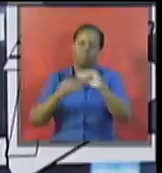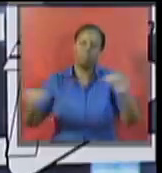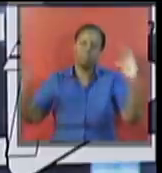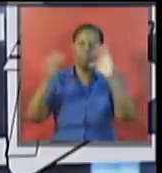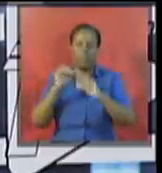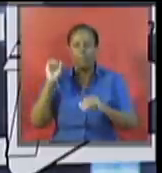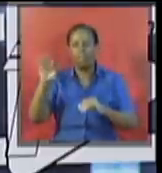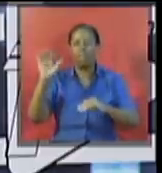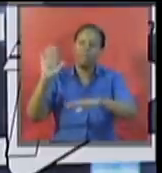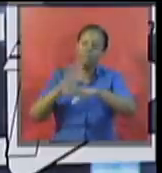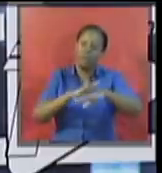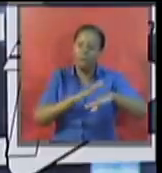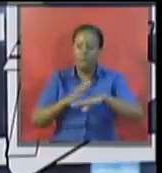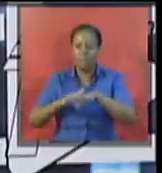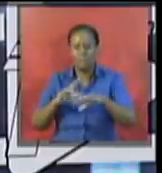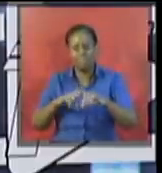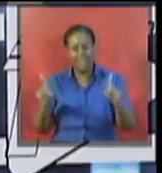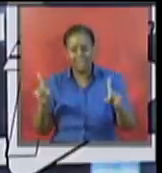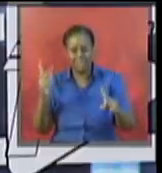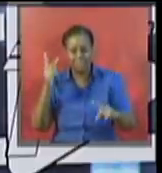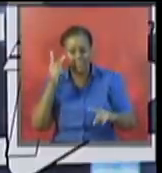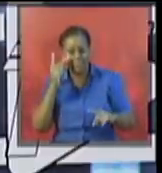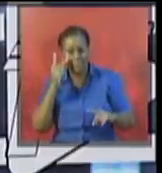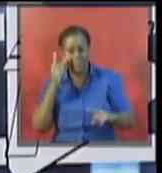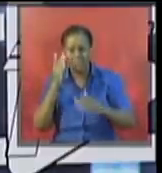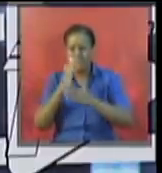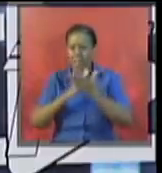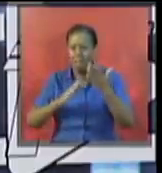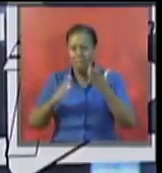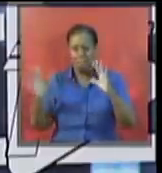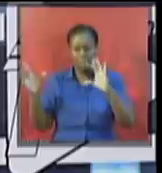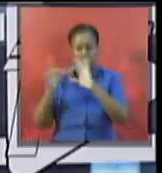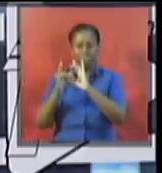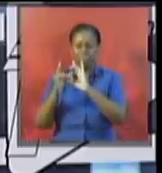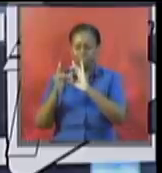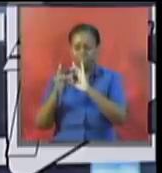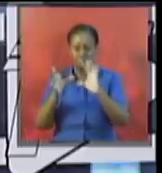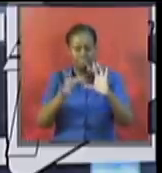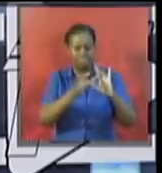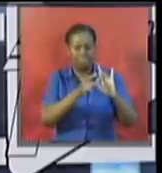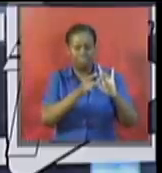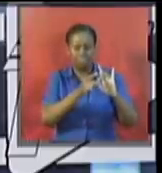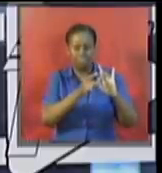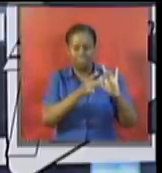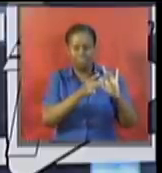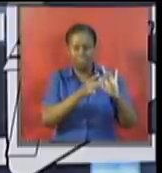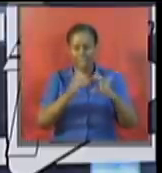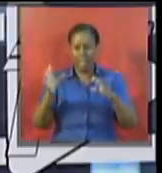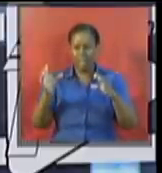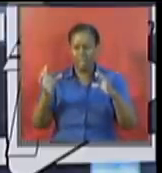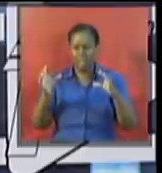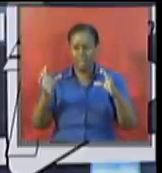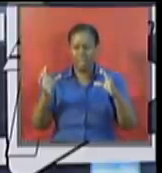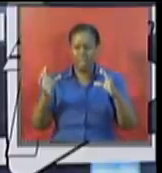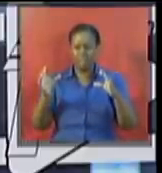several webs contained, or connected rather, by a card tournament that went from one bar to the next. We